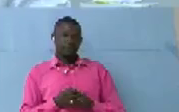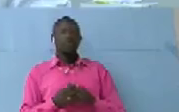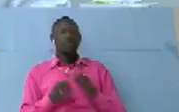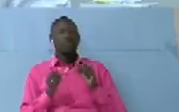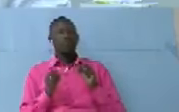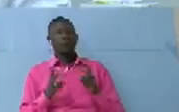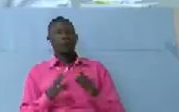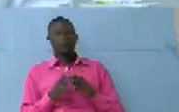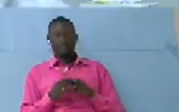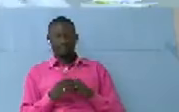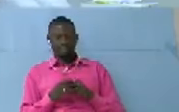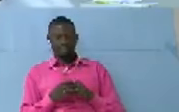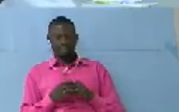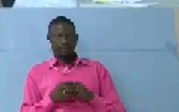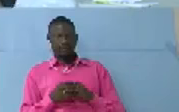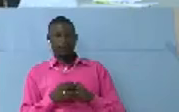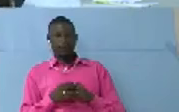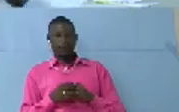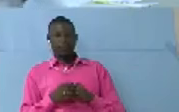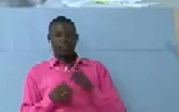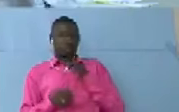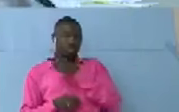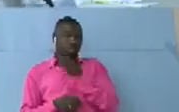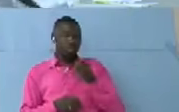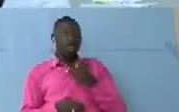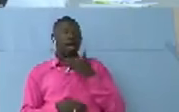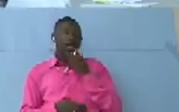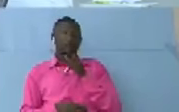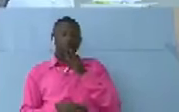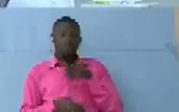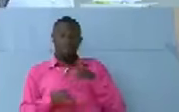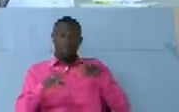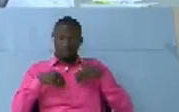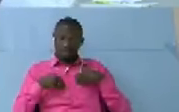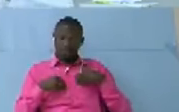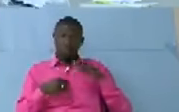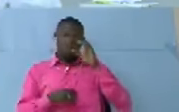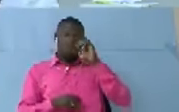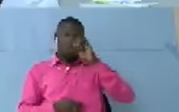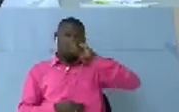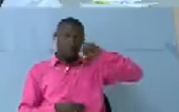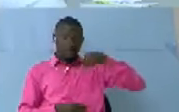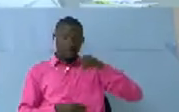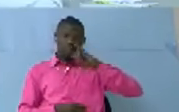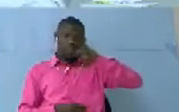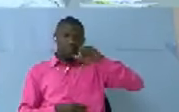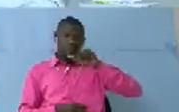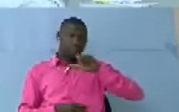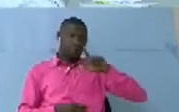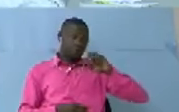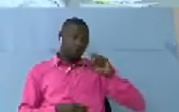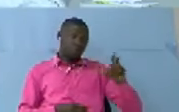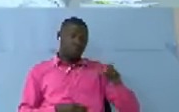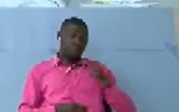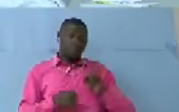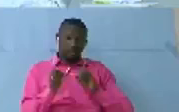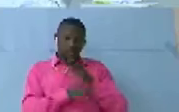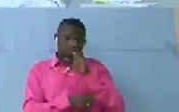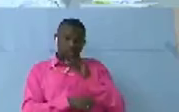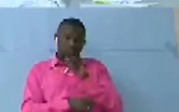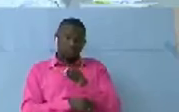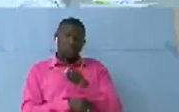Okay. So they asked you to accept that OJ Jalo sent you to do this. They also asked you